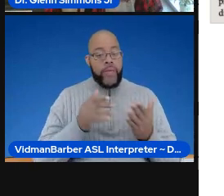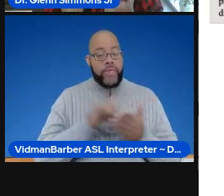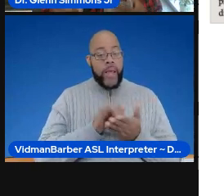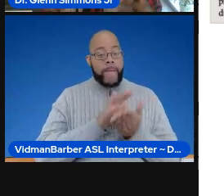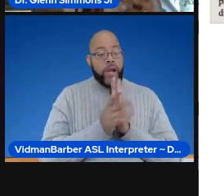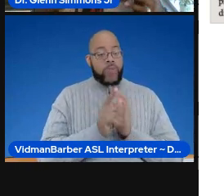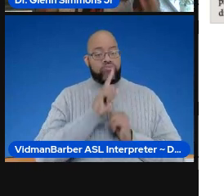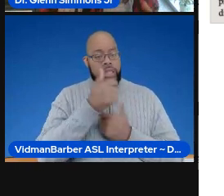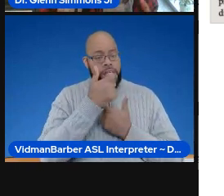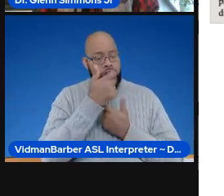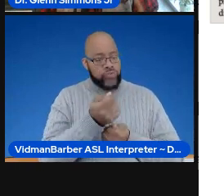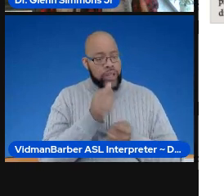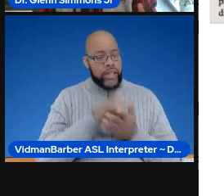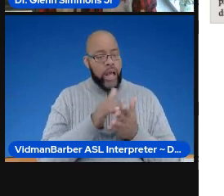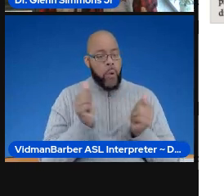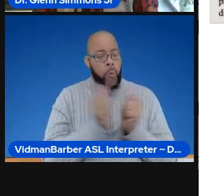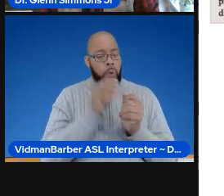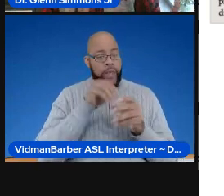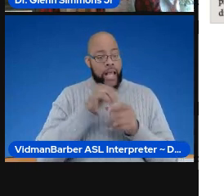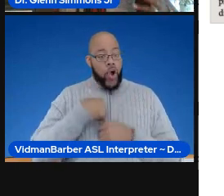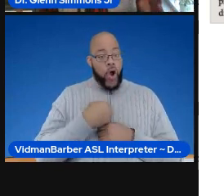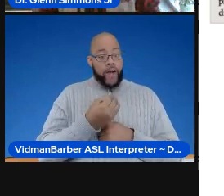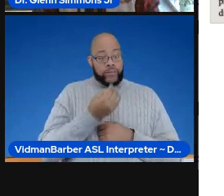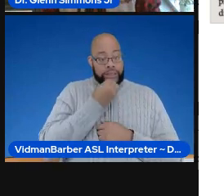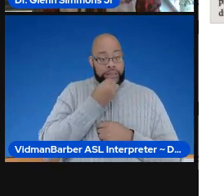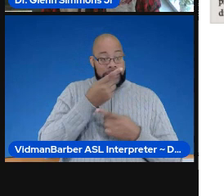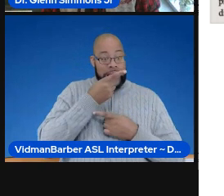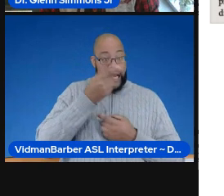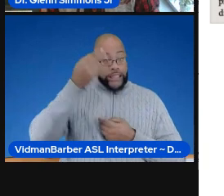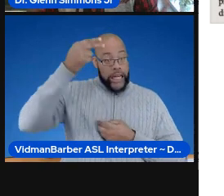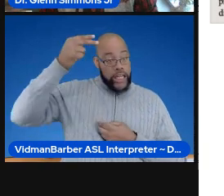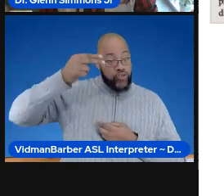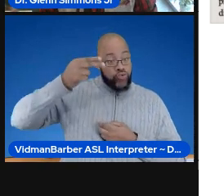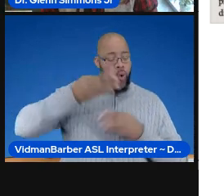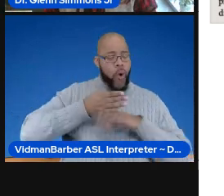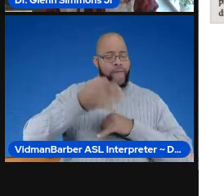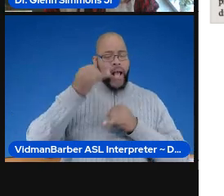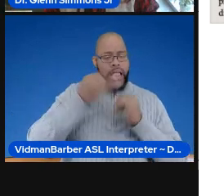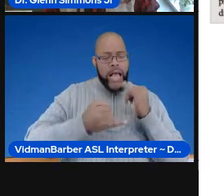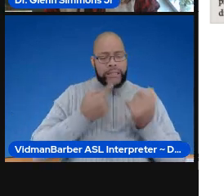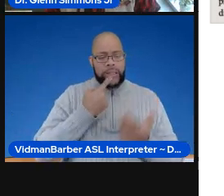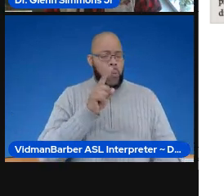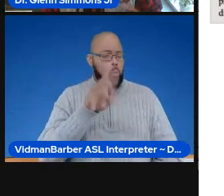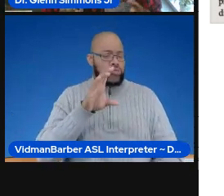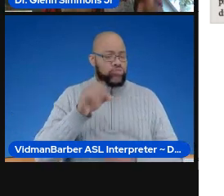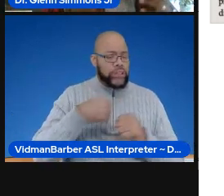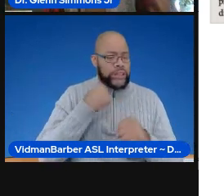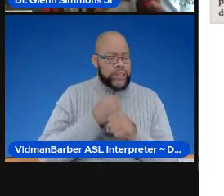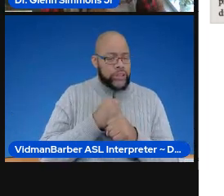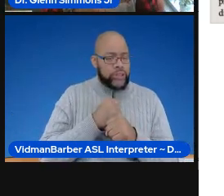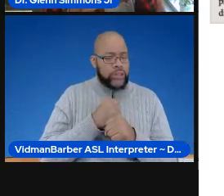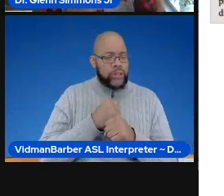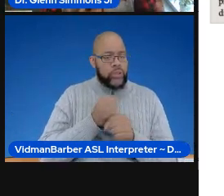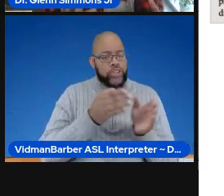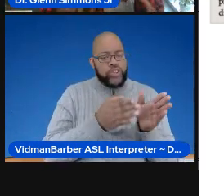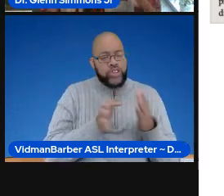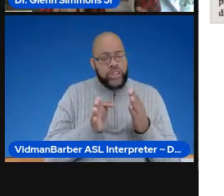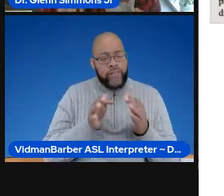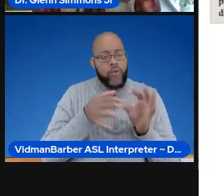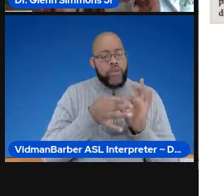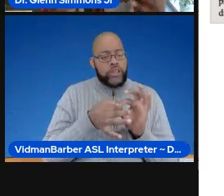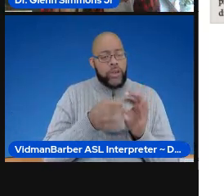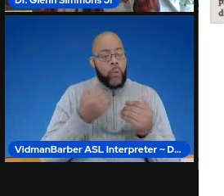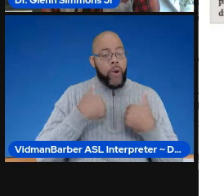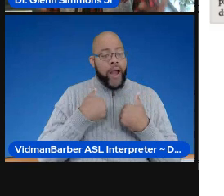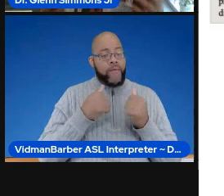really interesting is that within our dietary history over the last, say, 100 years or so, we've shifted the relationship that